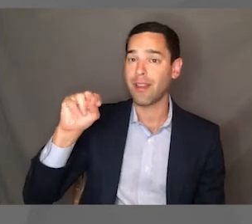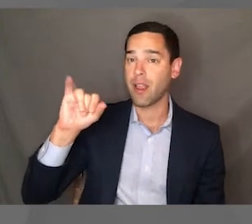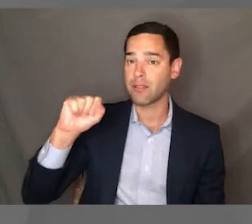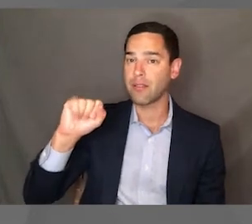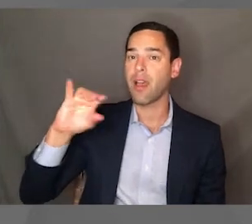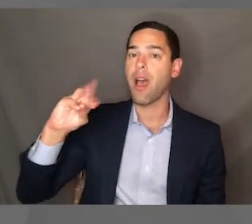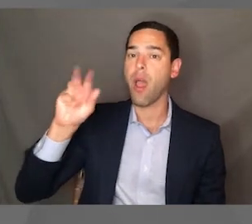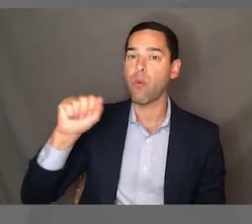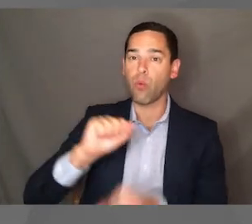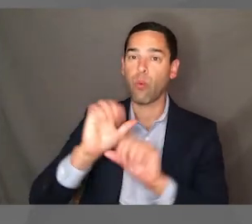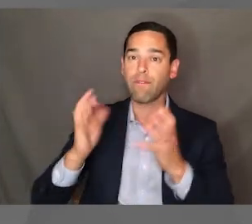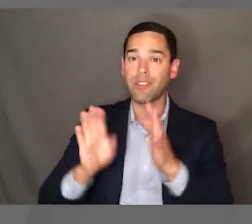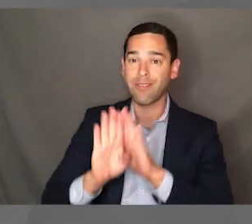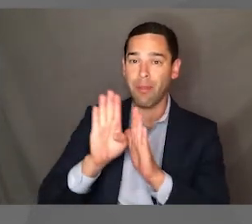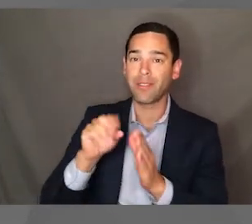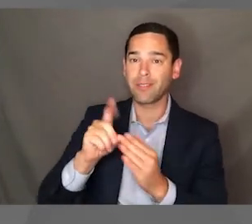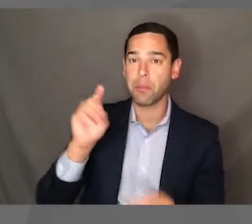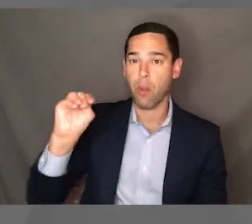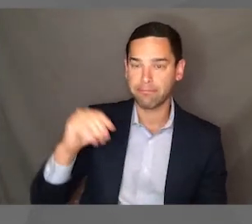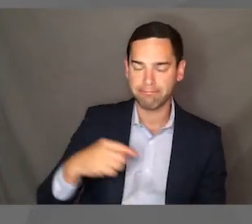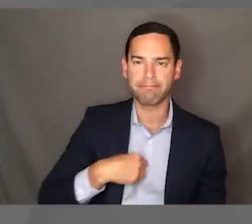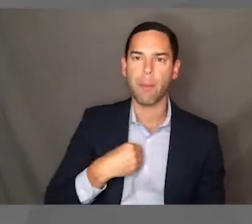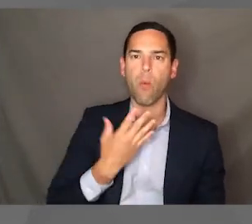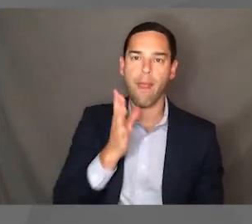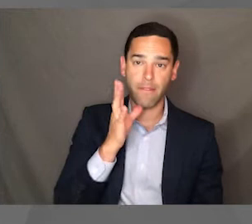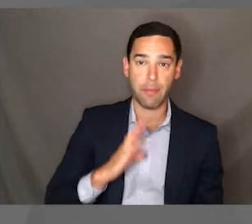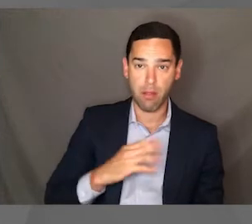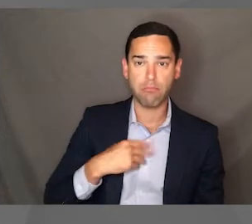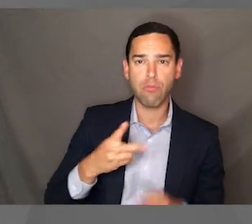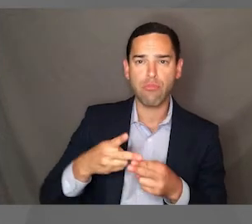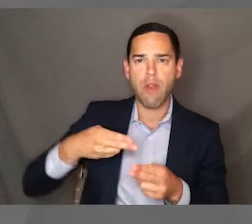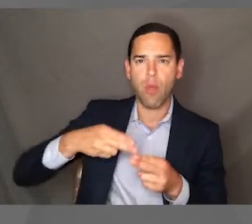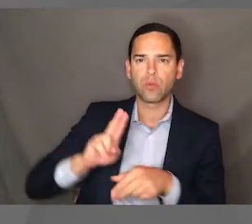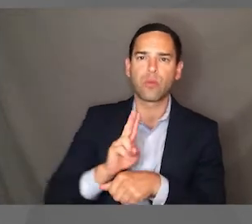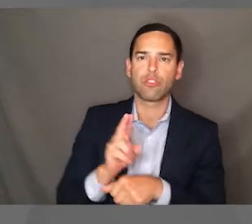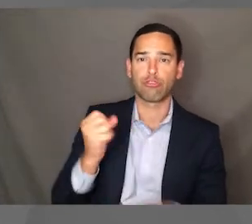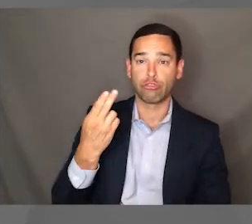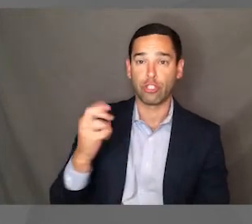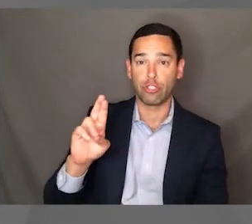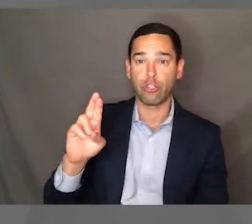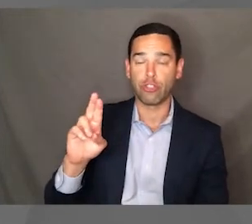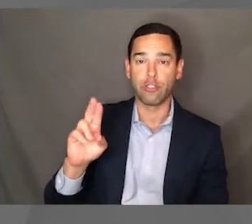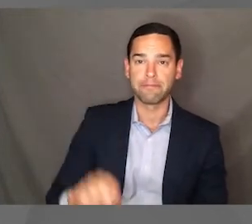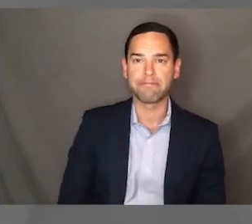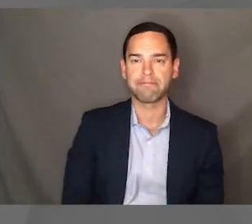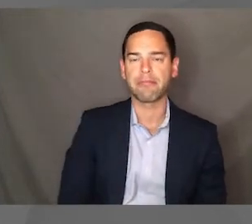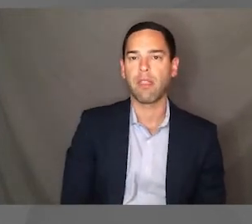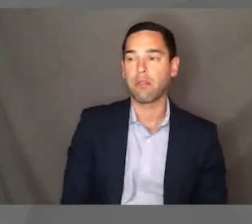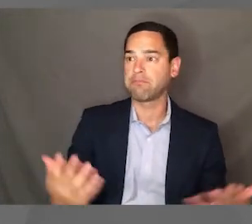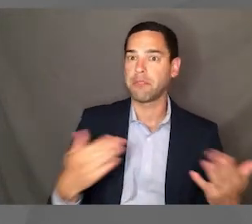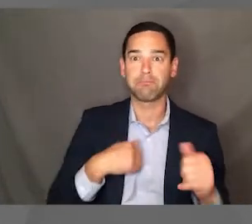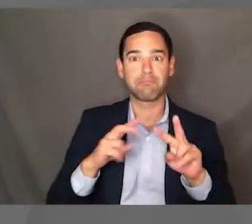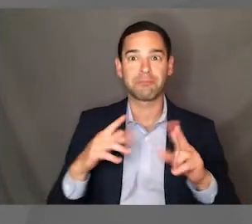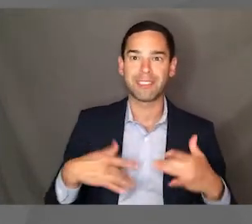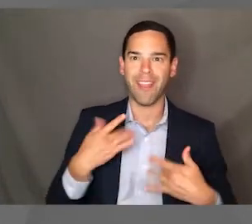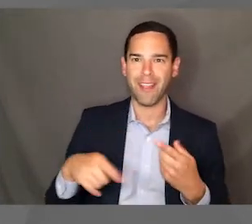Moines. I am a white female, and my pronouns are she, her, and I'm really excited about our